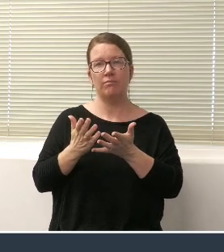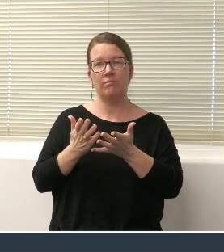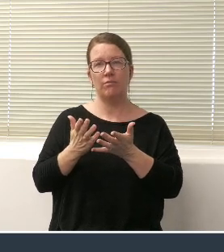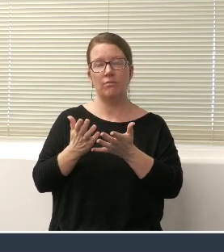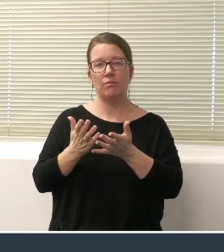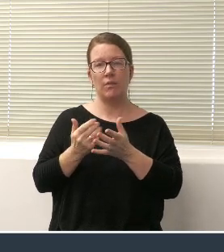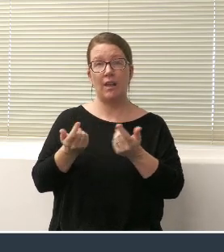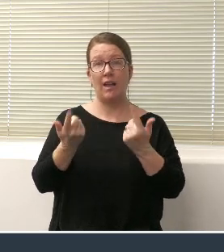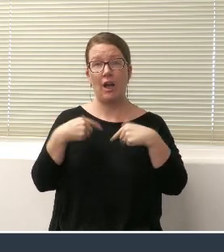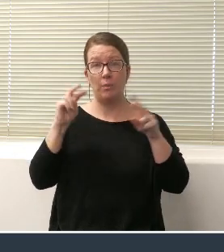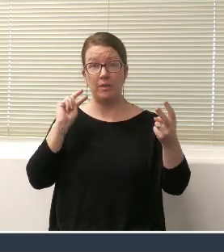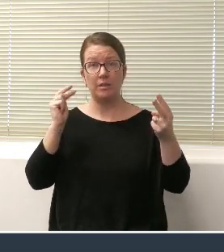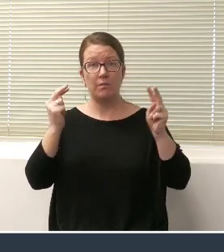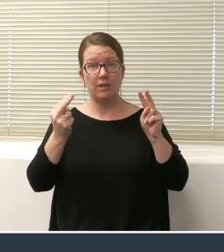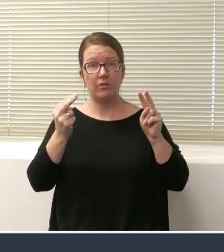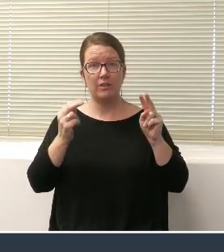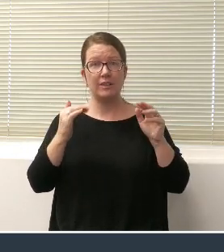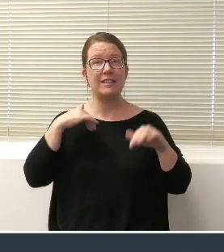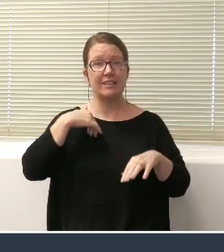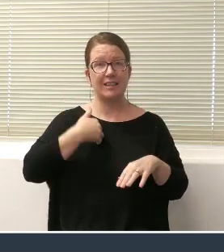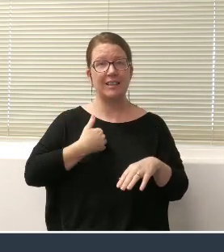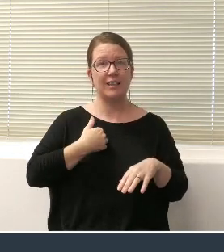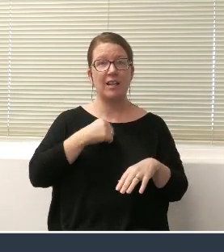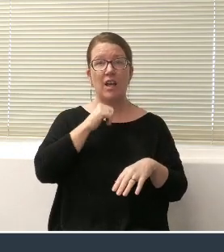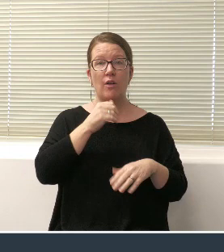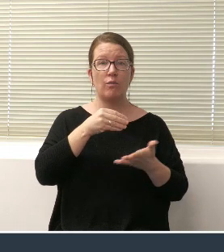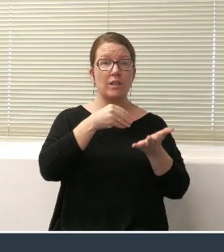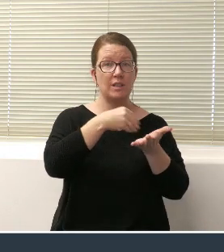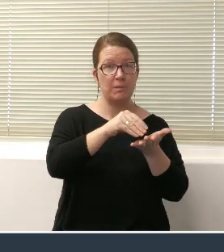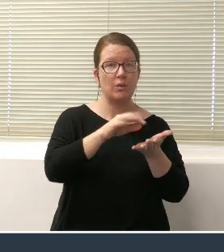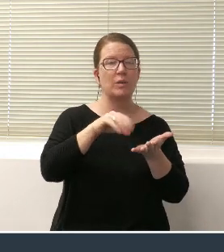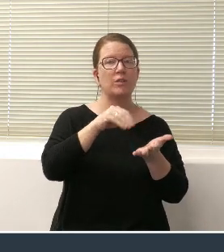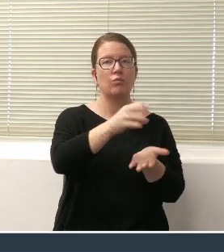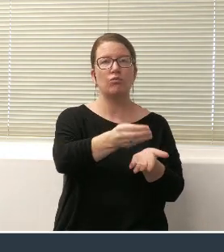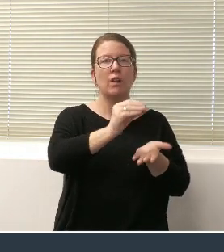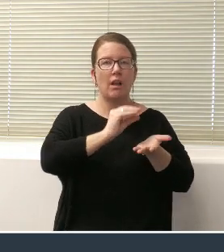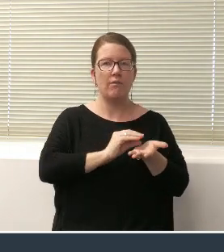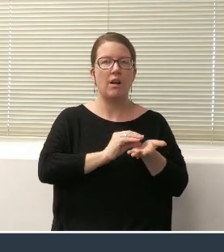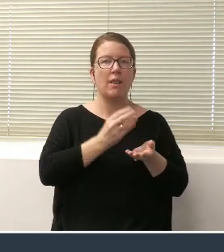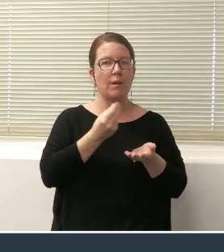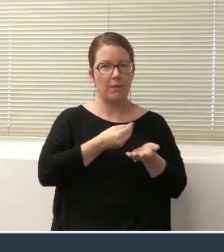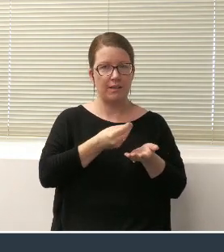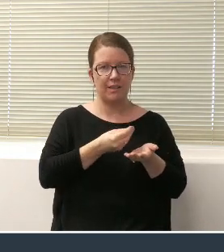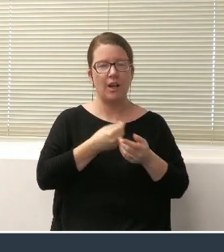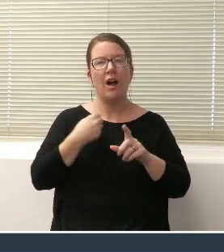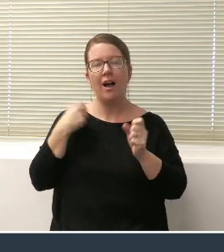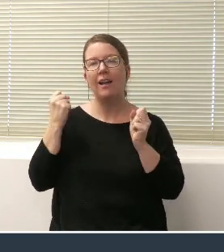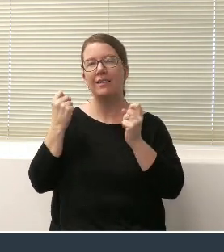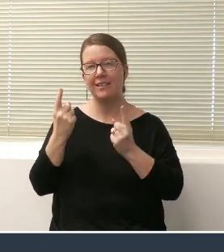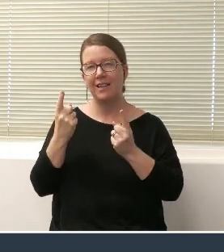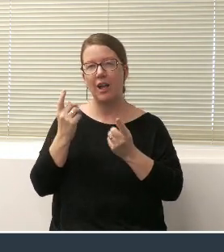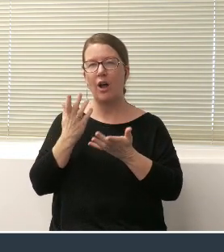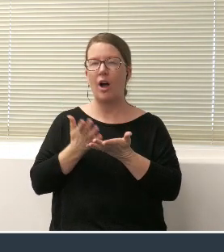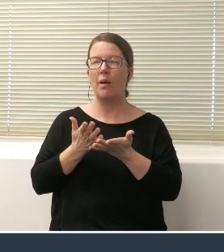guess from our perspective, there is a need to recover the costs. I'm not sure if that answers your question. I get that. I suppose I